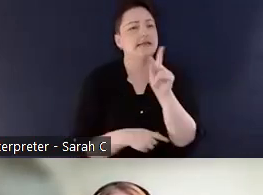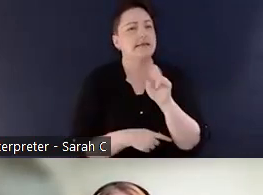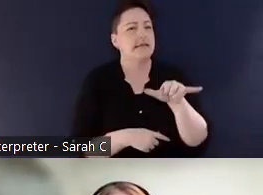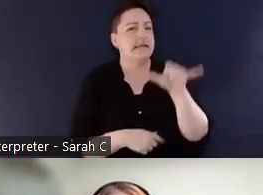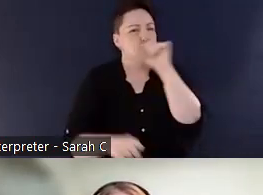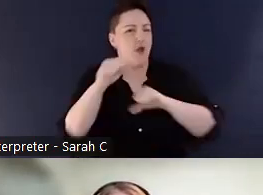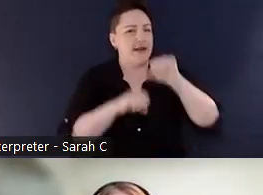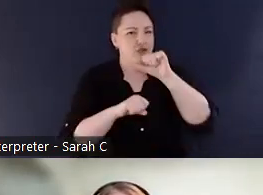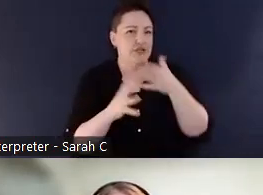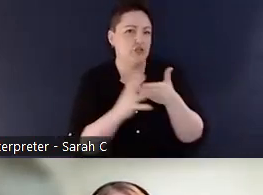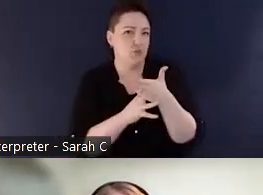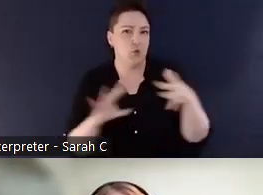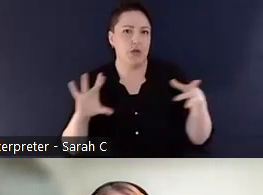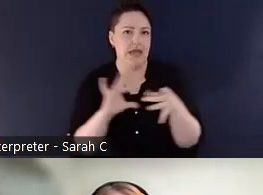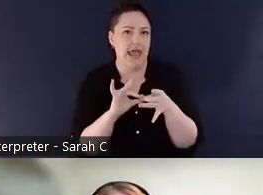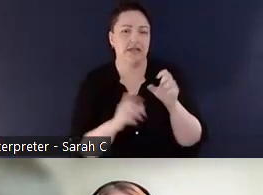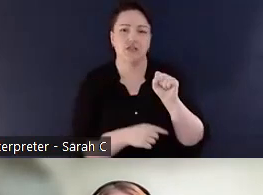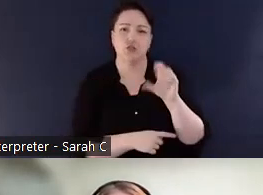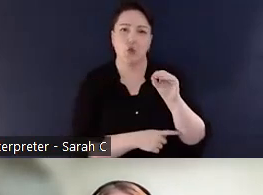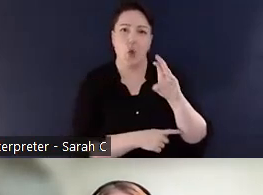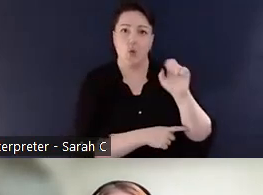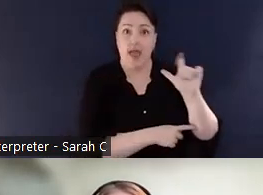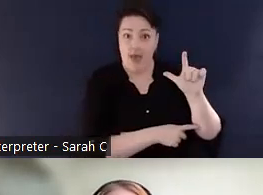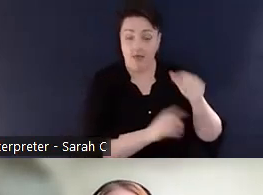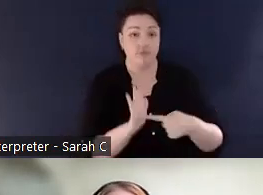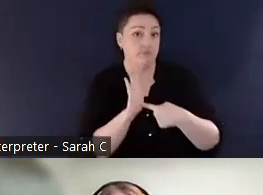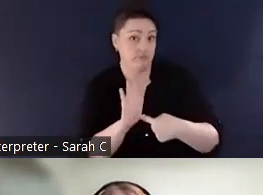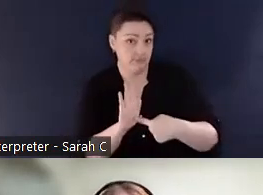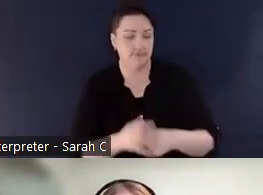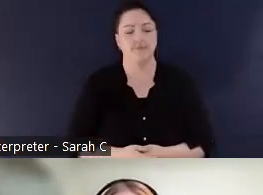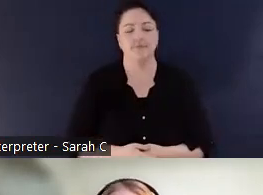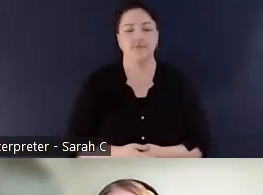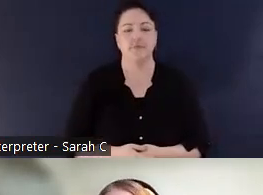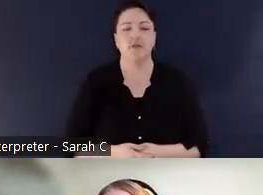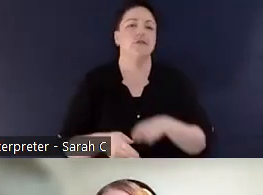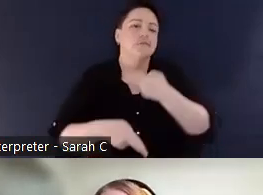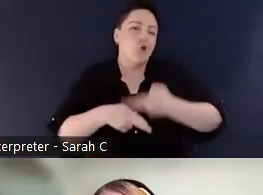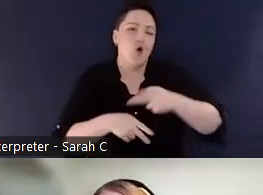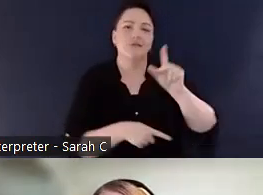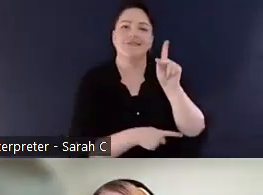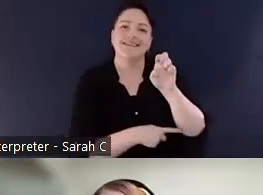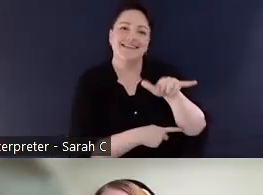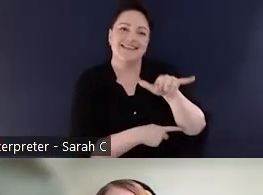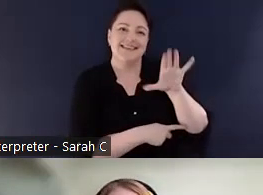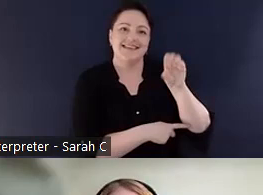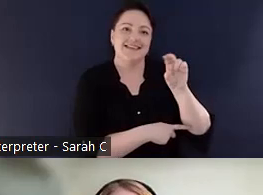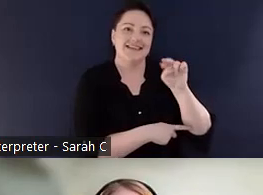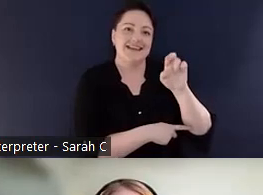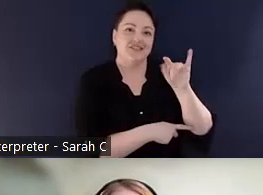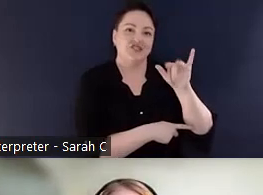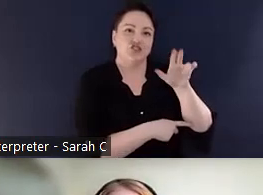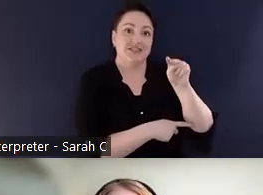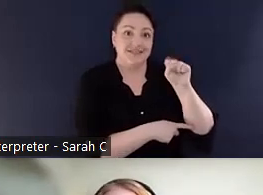these include things that Connect SoCal calls key connections. So this includes housing